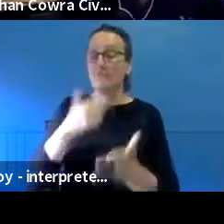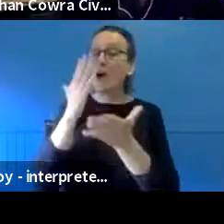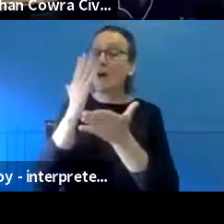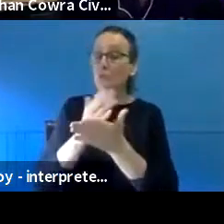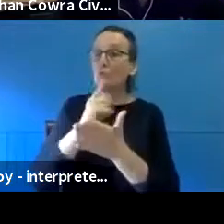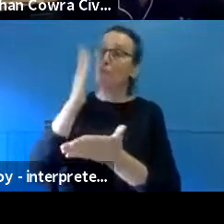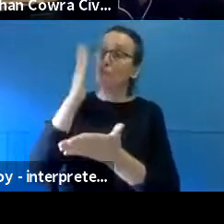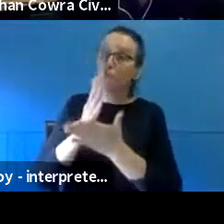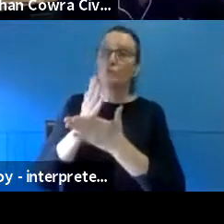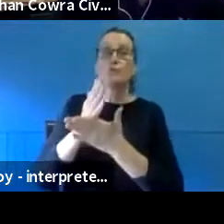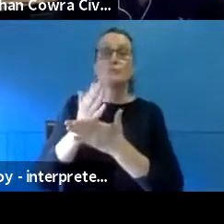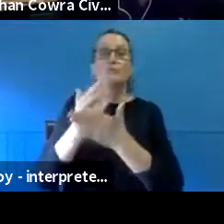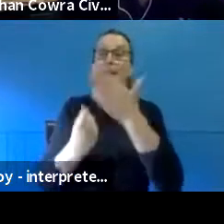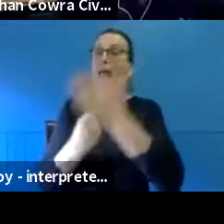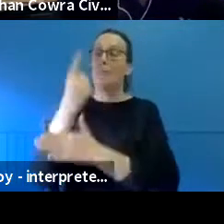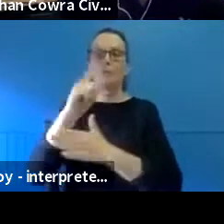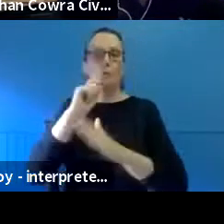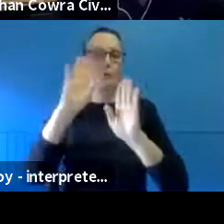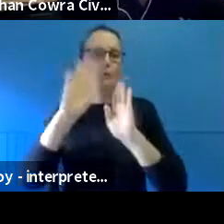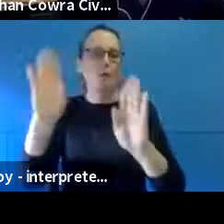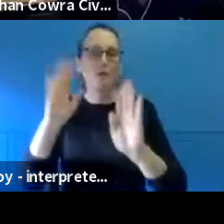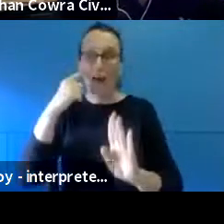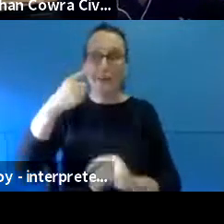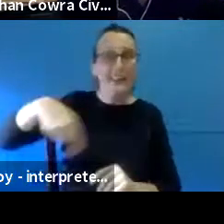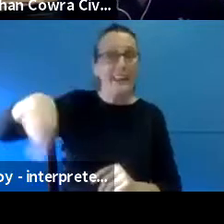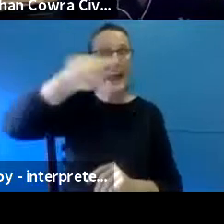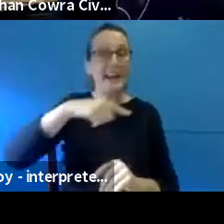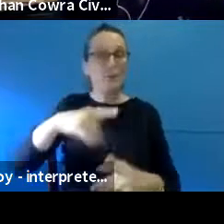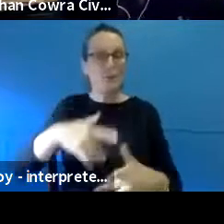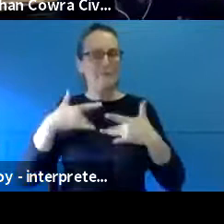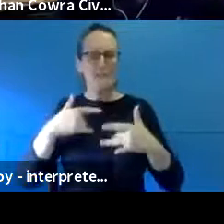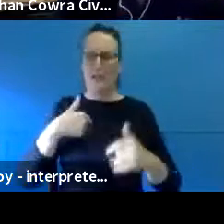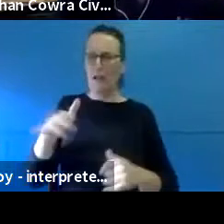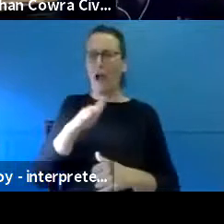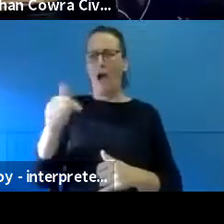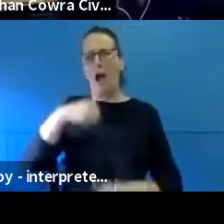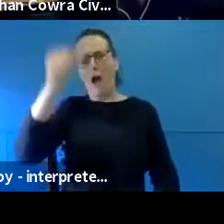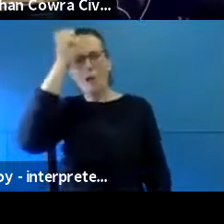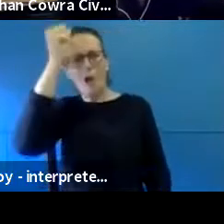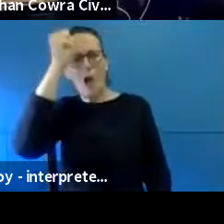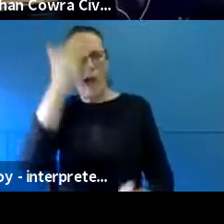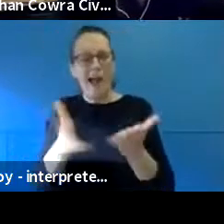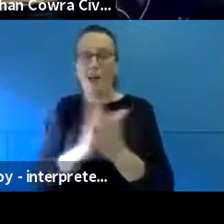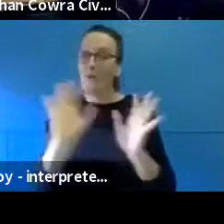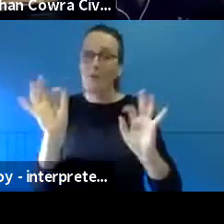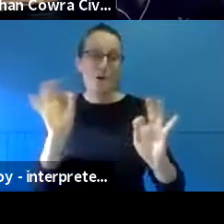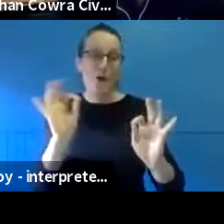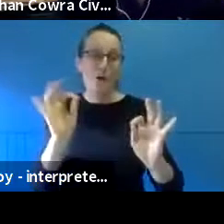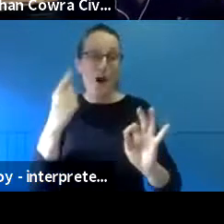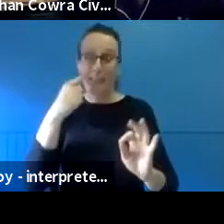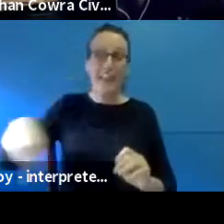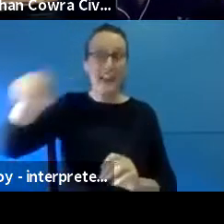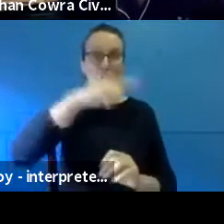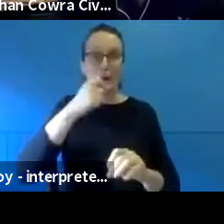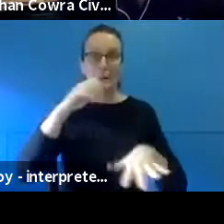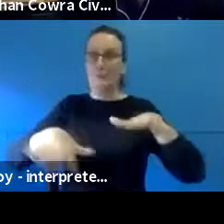wonderful. And I don't think anyone feels like an expert at this time. I think that is something else that's really connecting everybody. There's been no